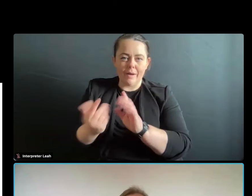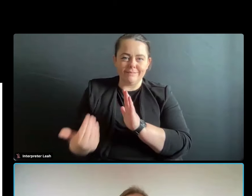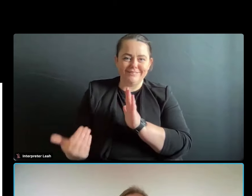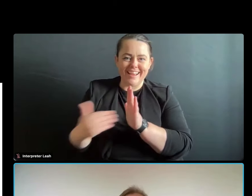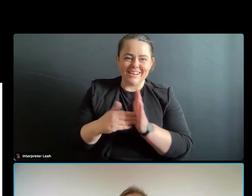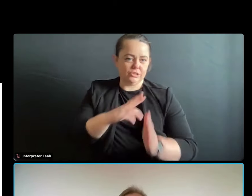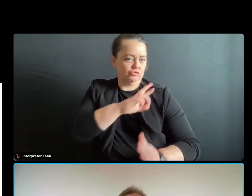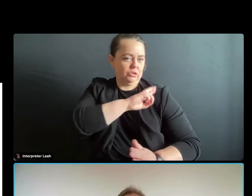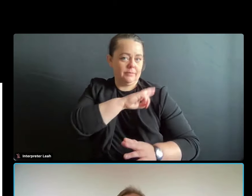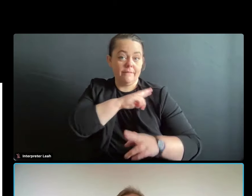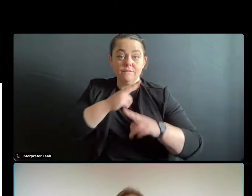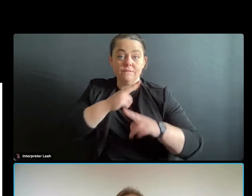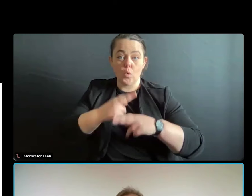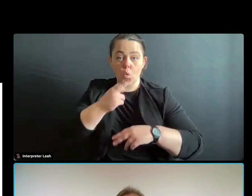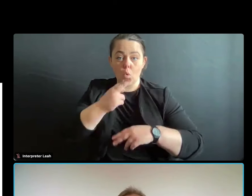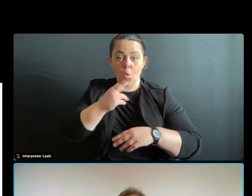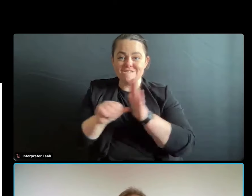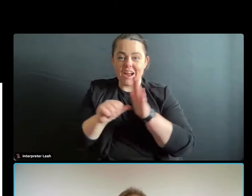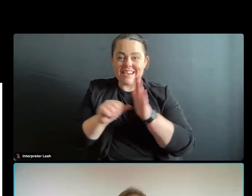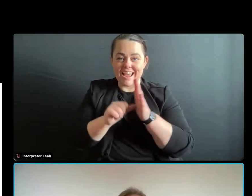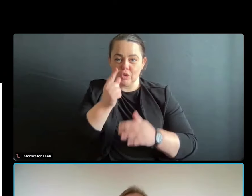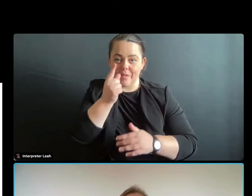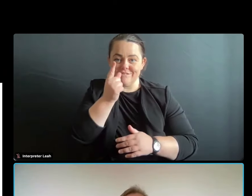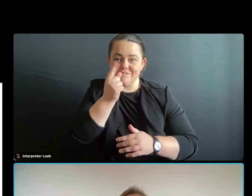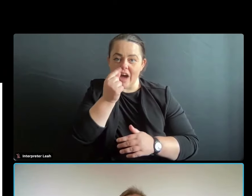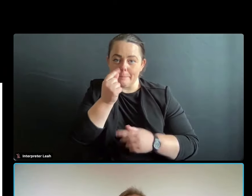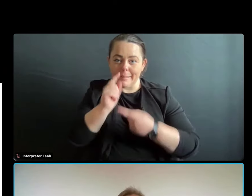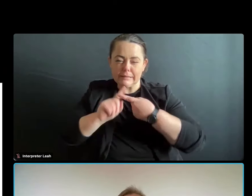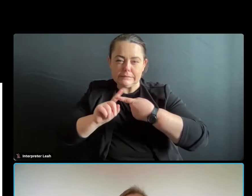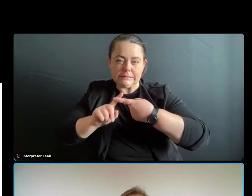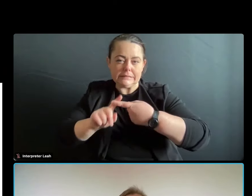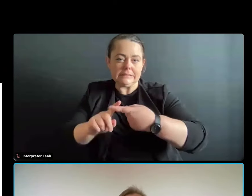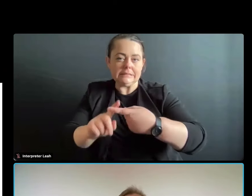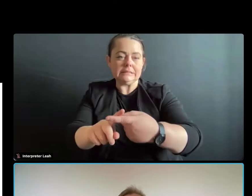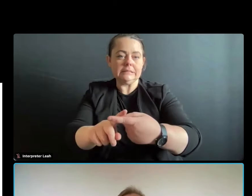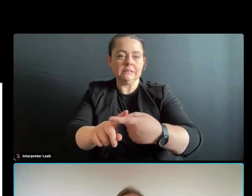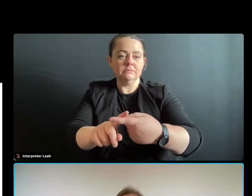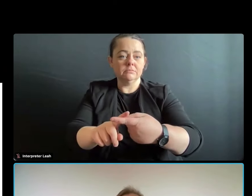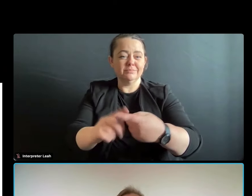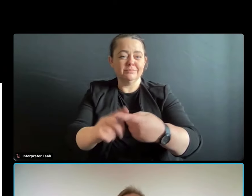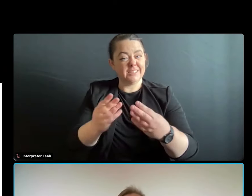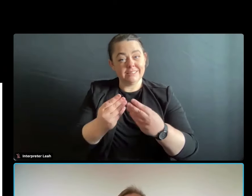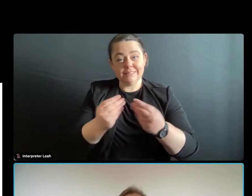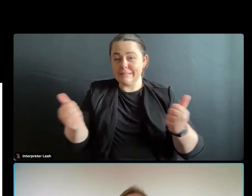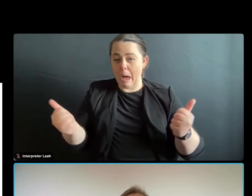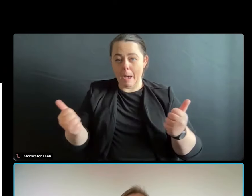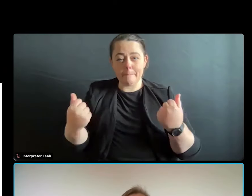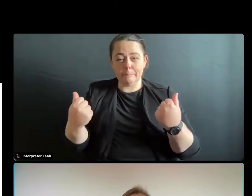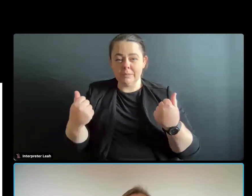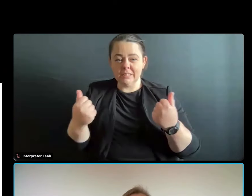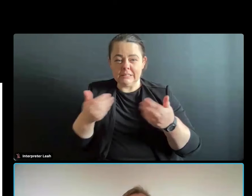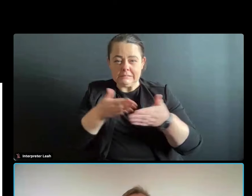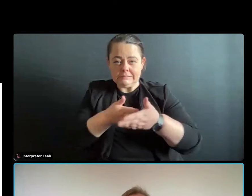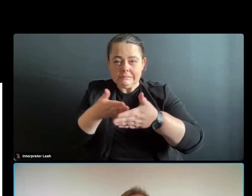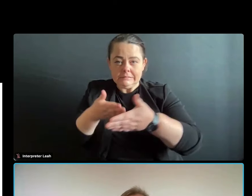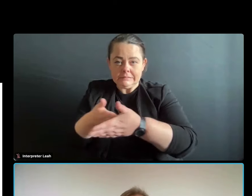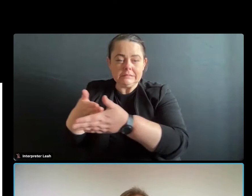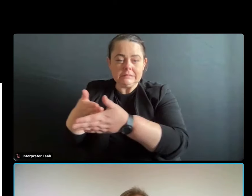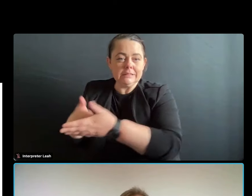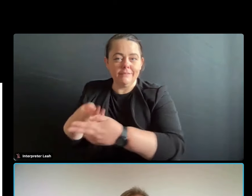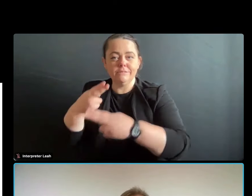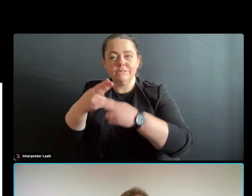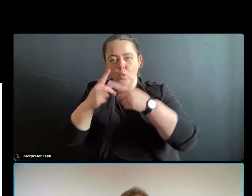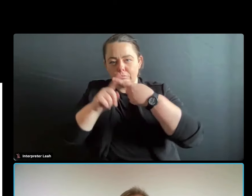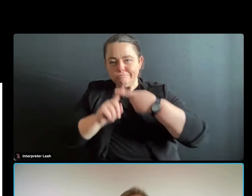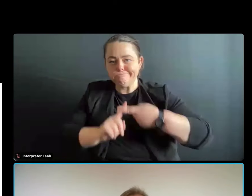financial viability, given the risks that poses to accessibility, continuity of care, and some elements of